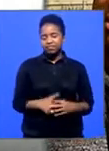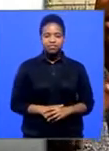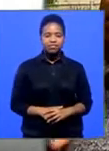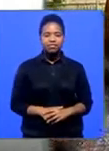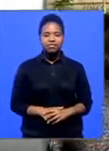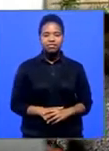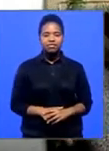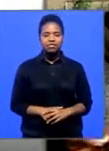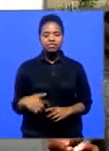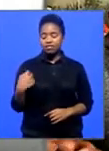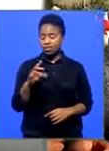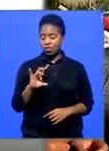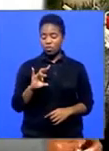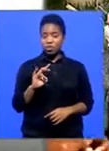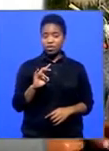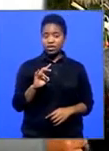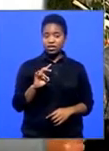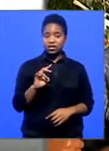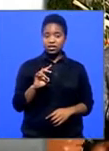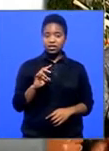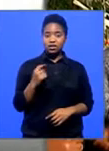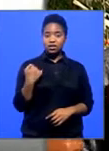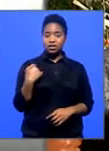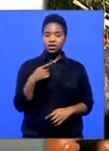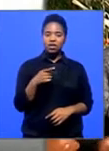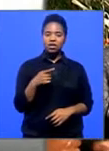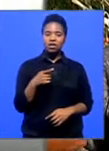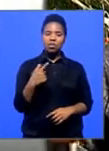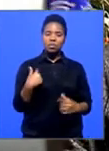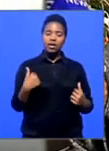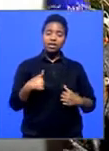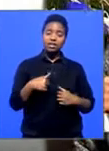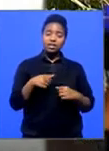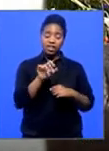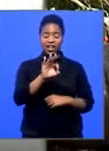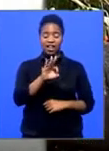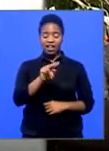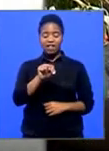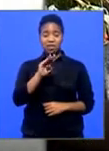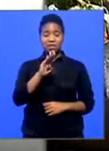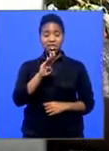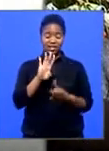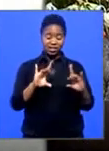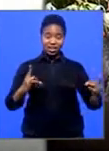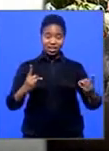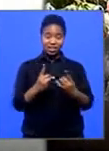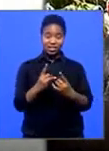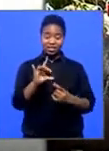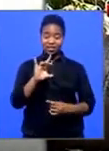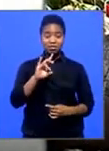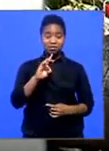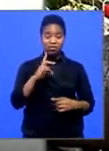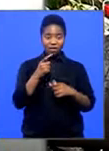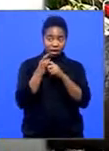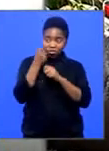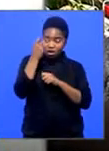So on Wednesday when you went to the memorial service, did you have your wellies and a raincoat and an umbrella on? Trust me, I had